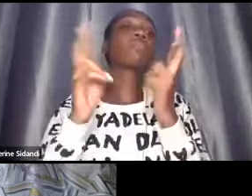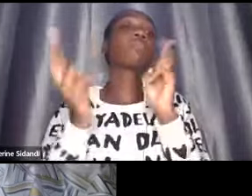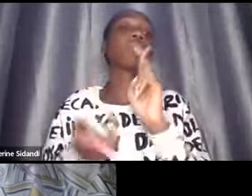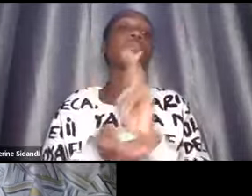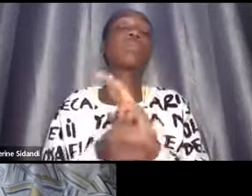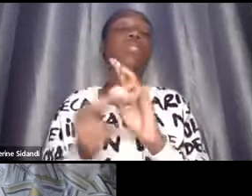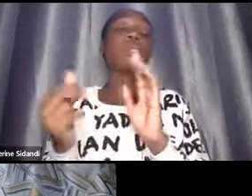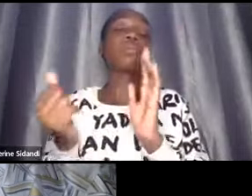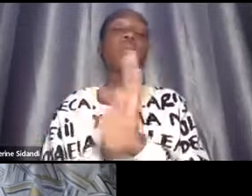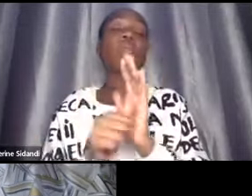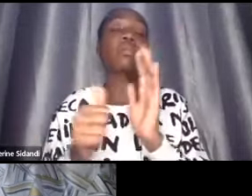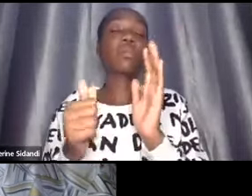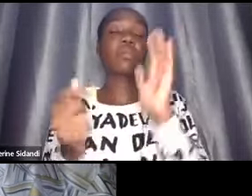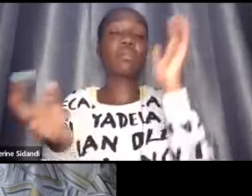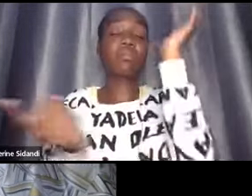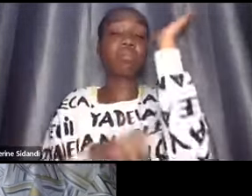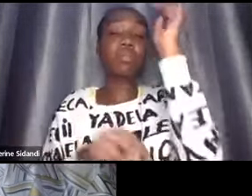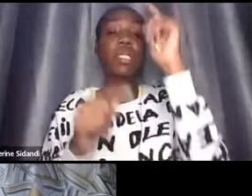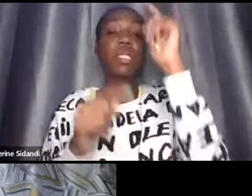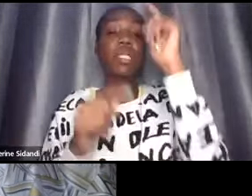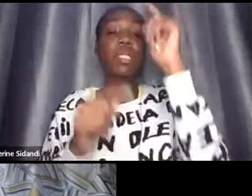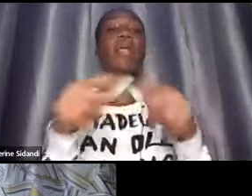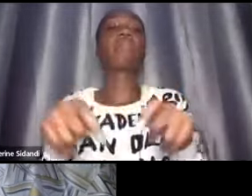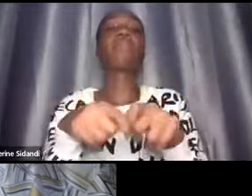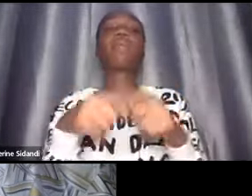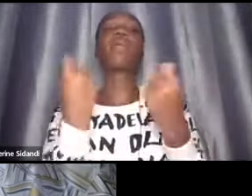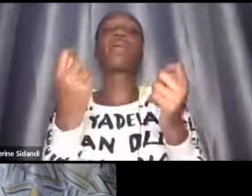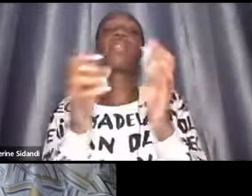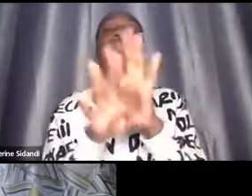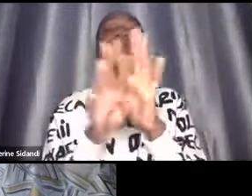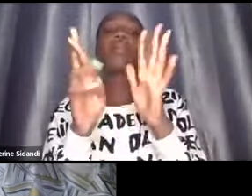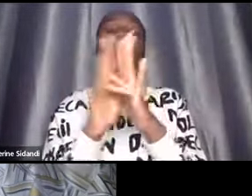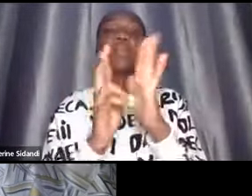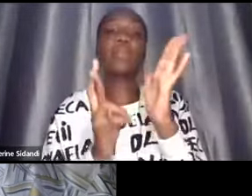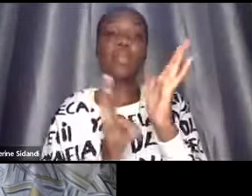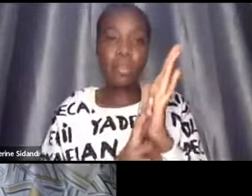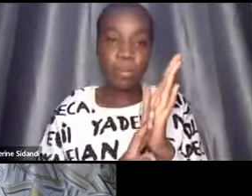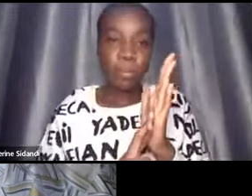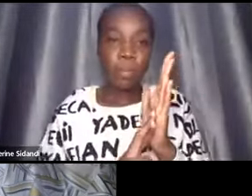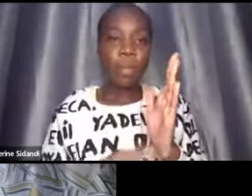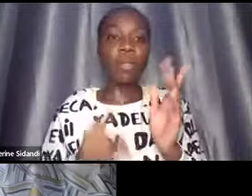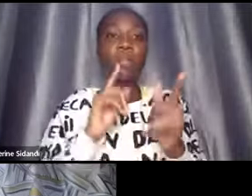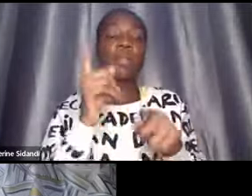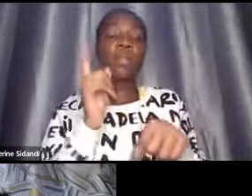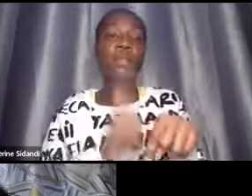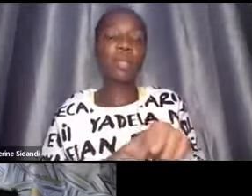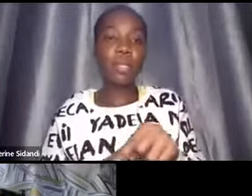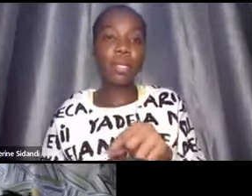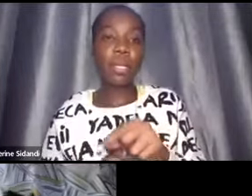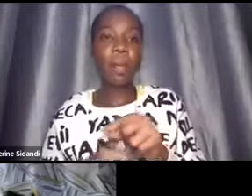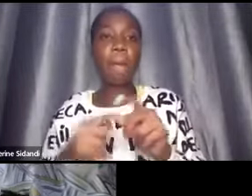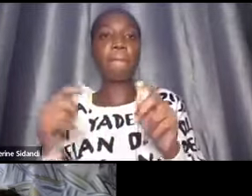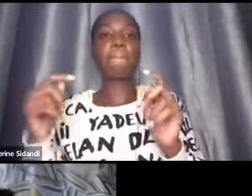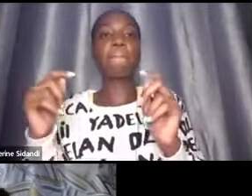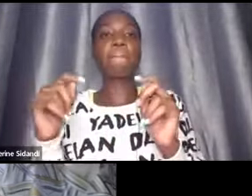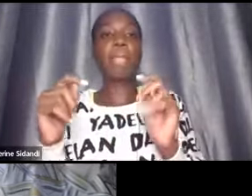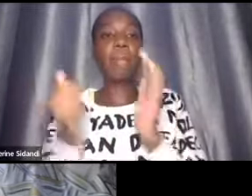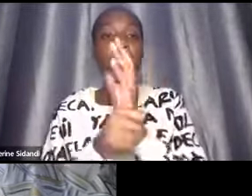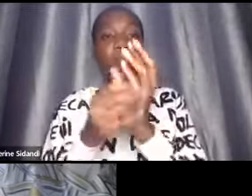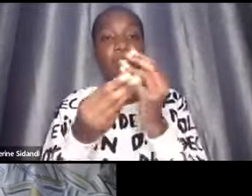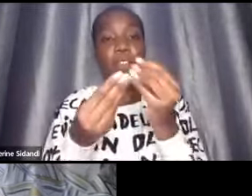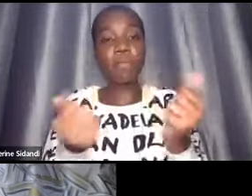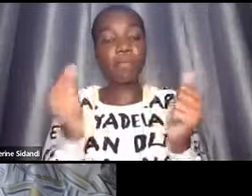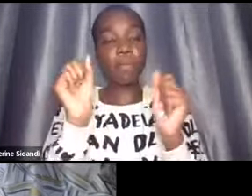destroyed. Litigation is expensive. Whereas in mediation, you can resolve your issues today, one